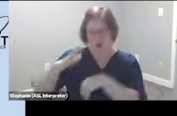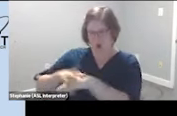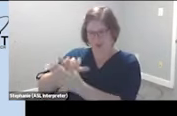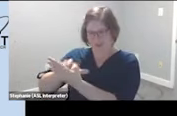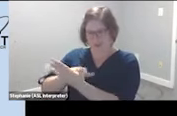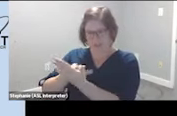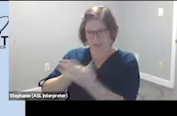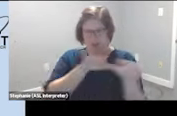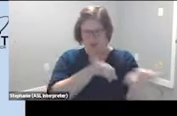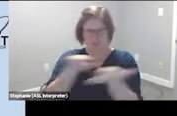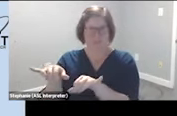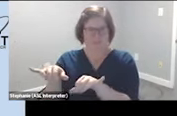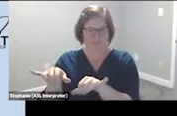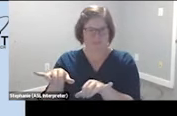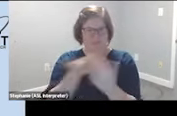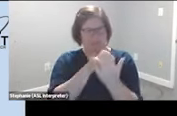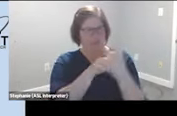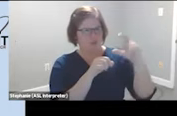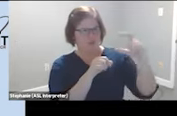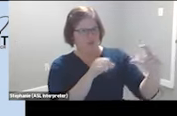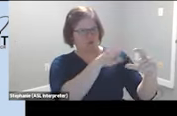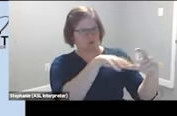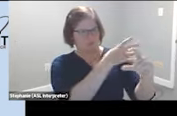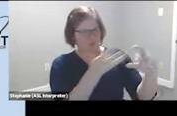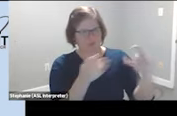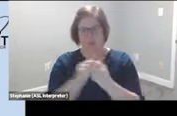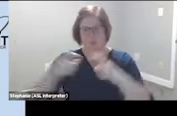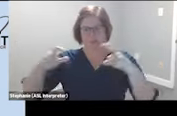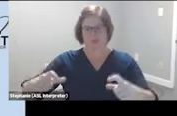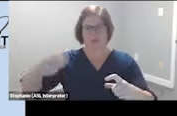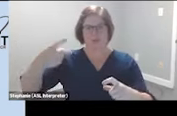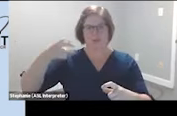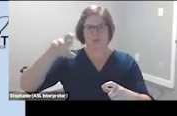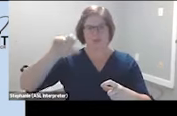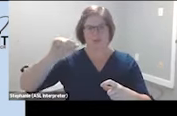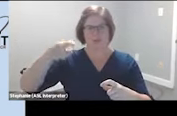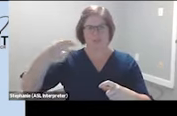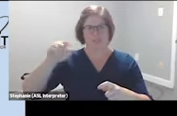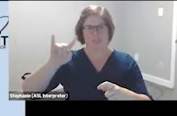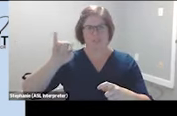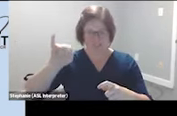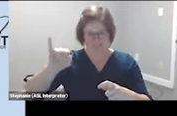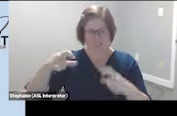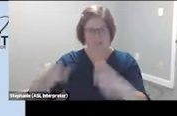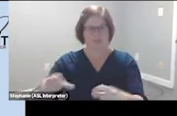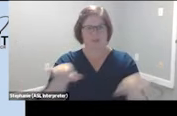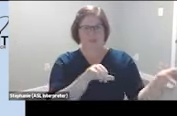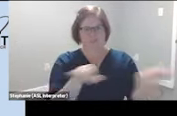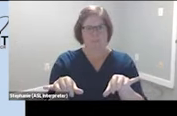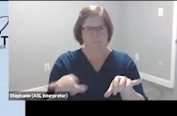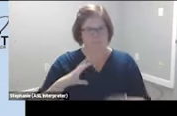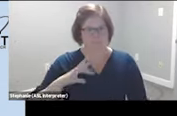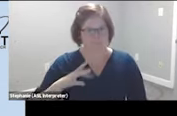graph of a function which you can see the function plotted on the screen